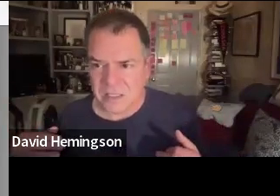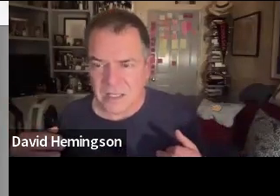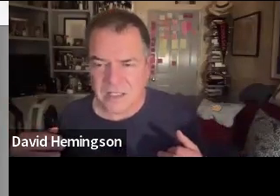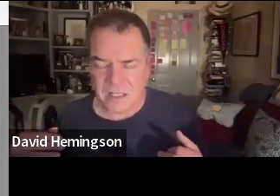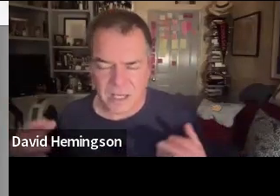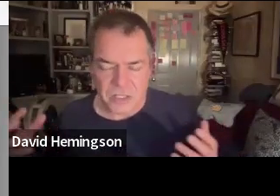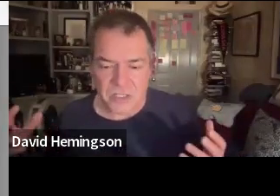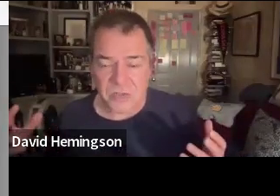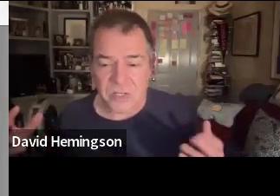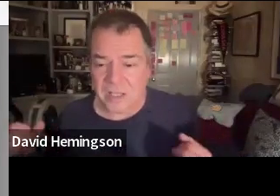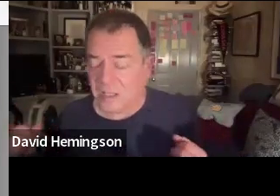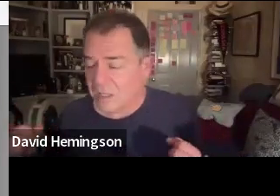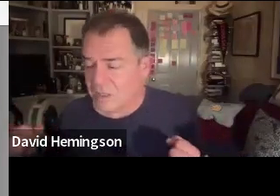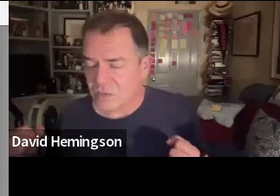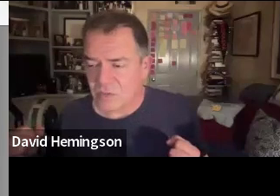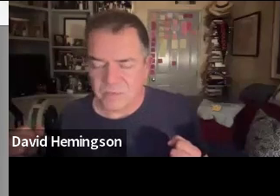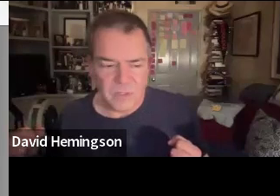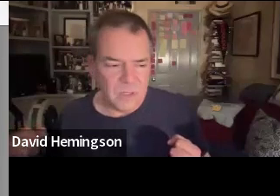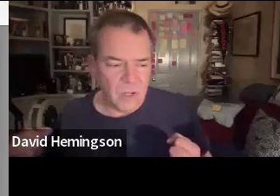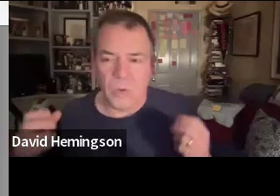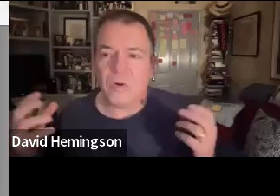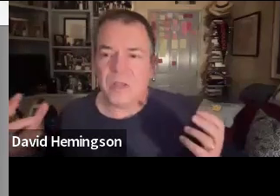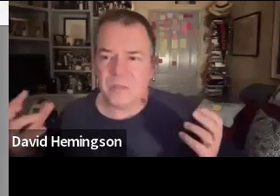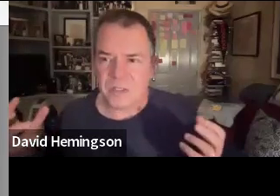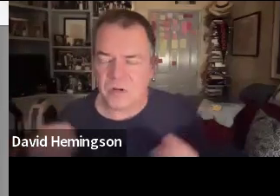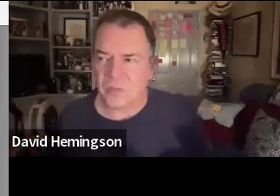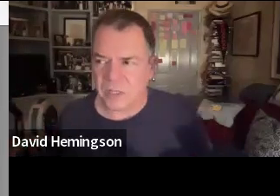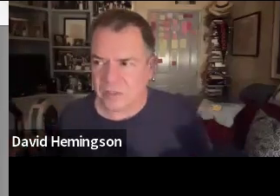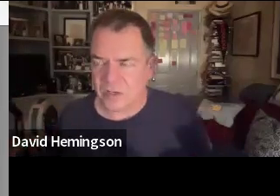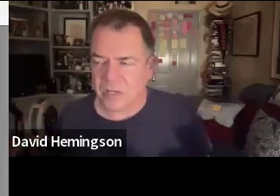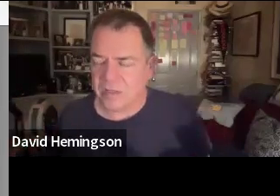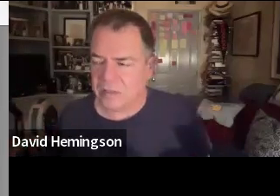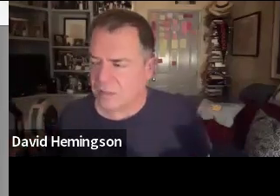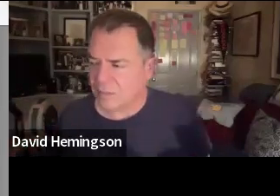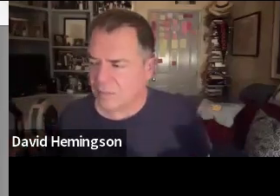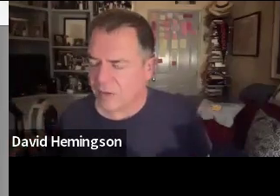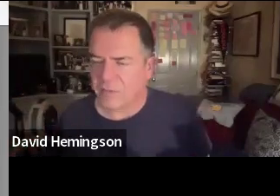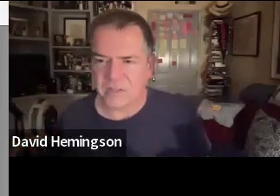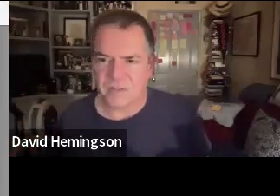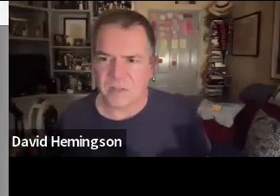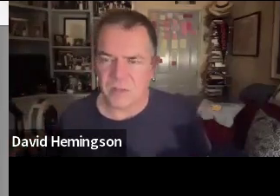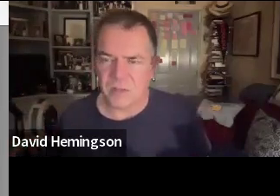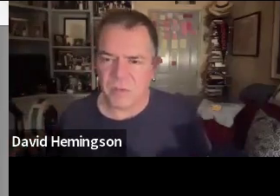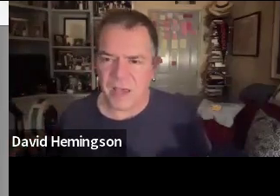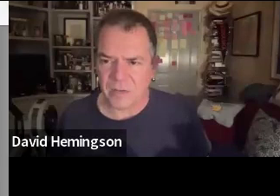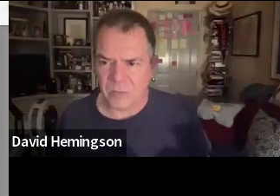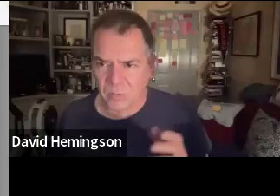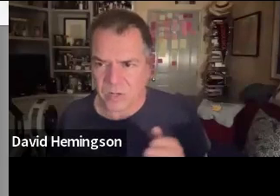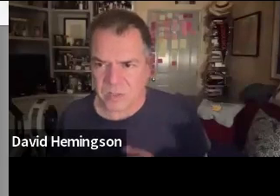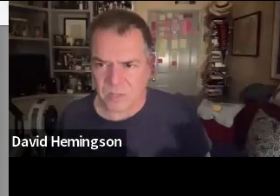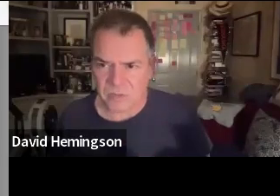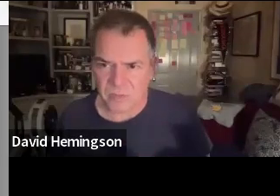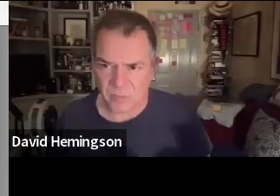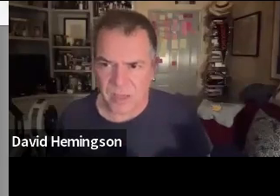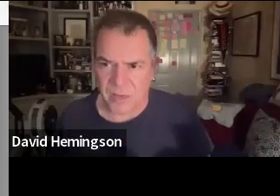case, it's ancient history and the sort of glory of ancient Rome. Like, there's a great, I don't know if you guys have seen the movie Patton or